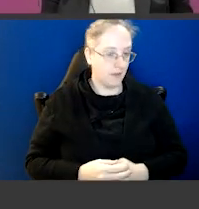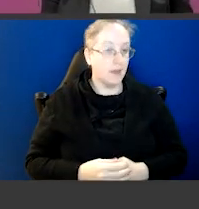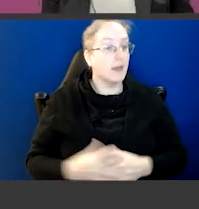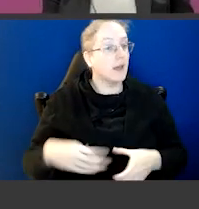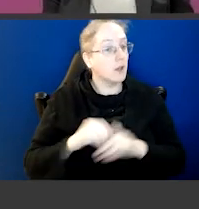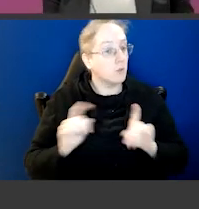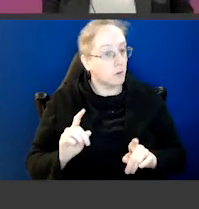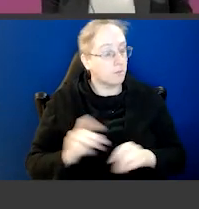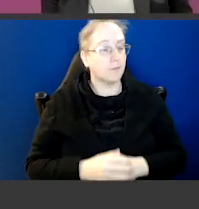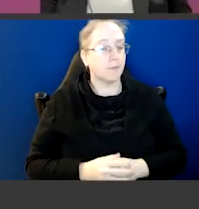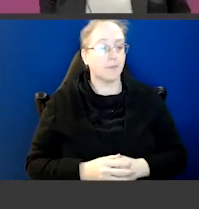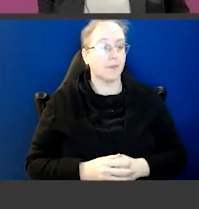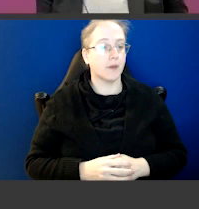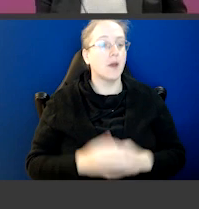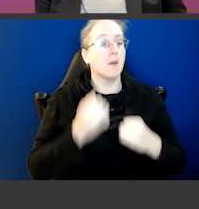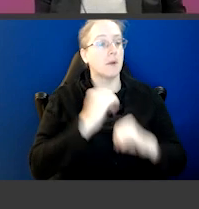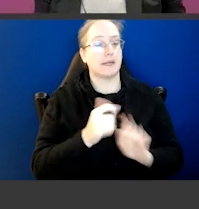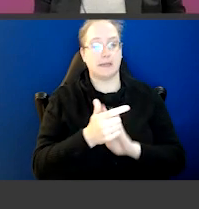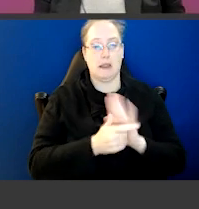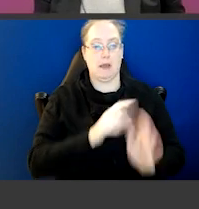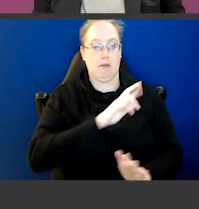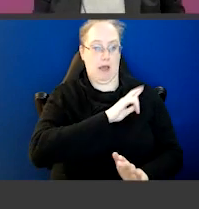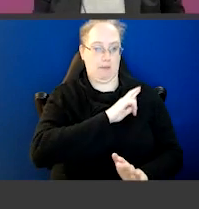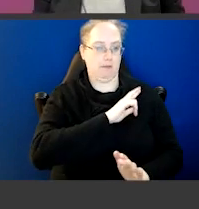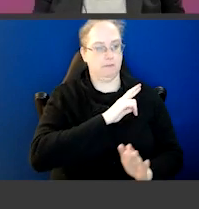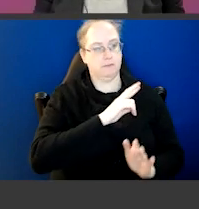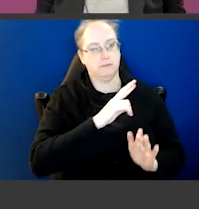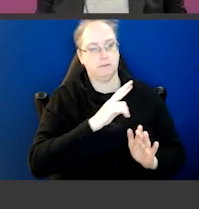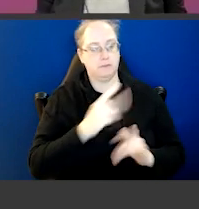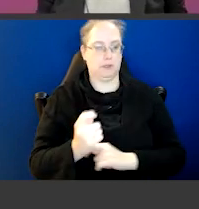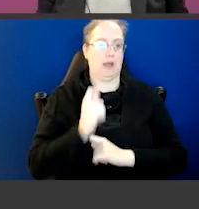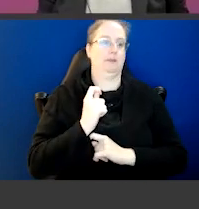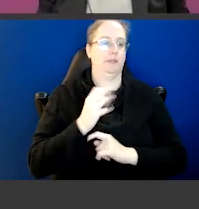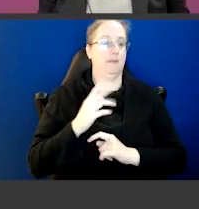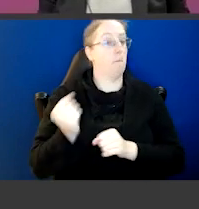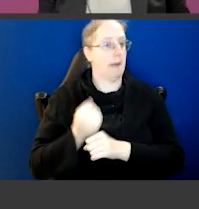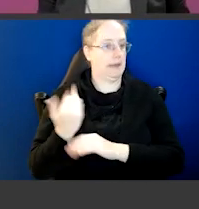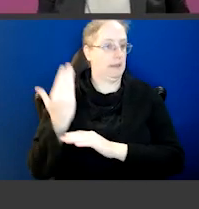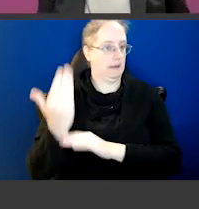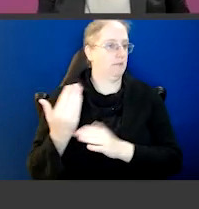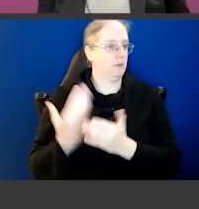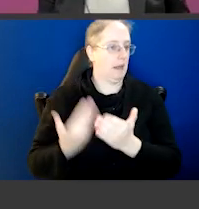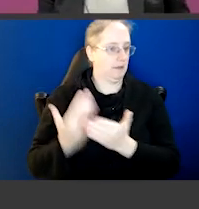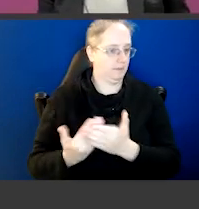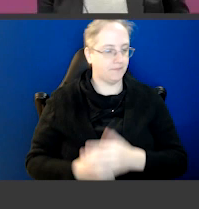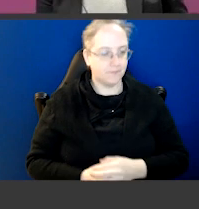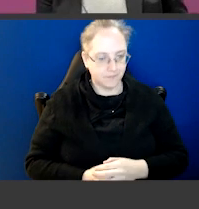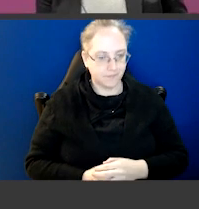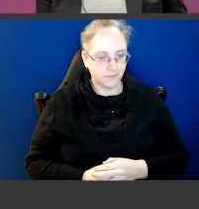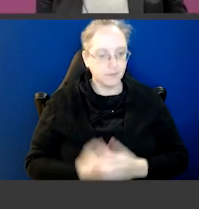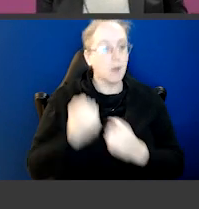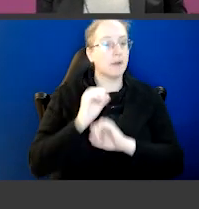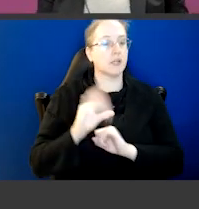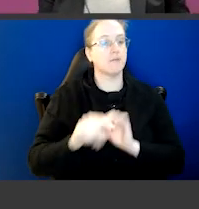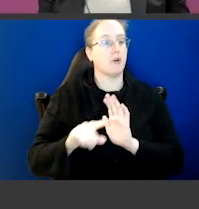include protections from legal liability for making the public interest disclosure or the complaint, as well as protection from